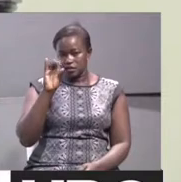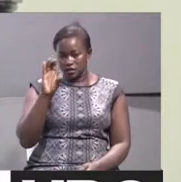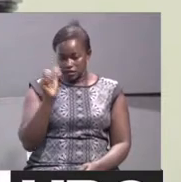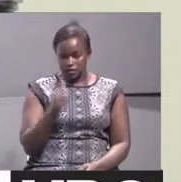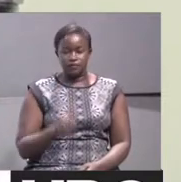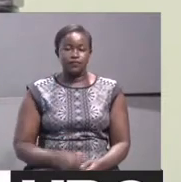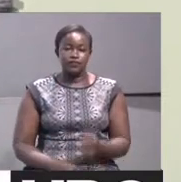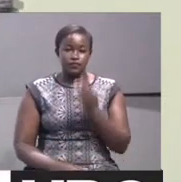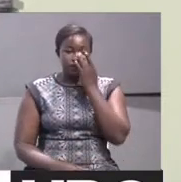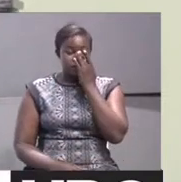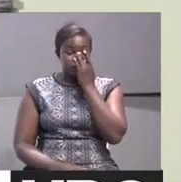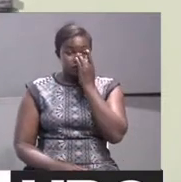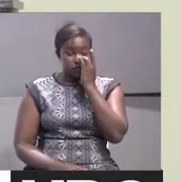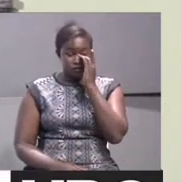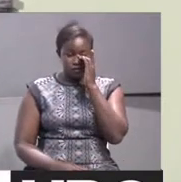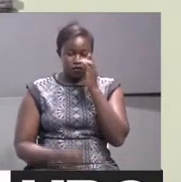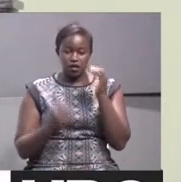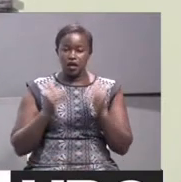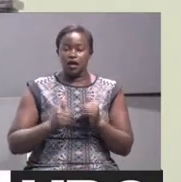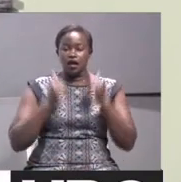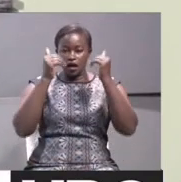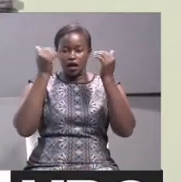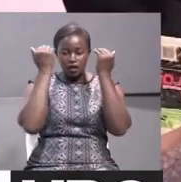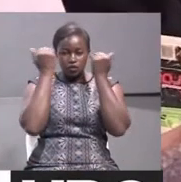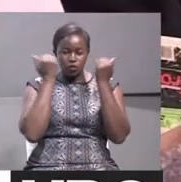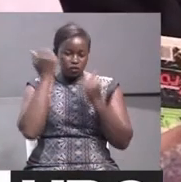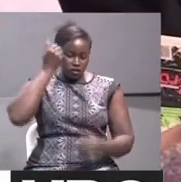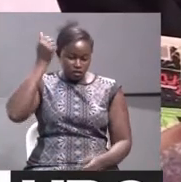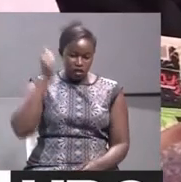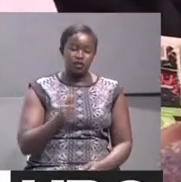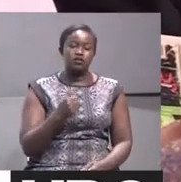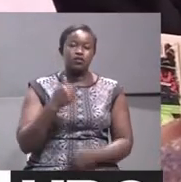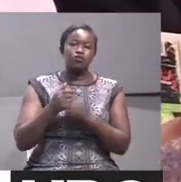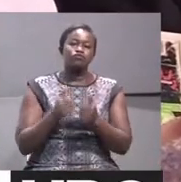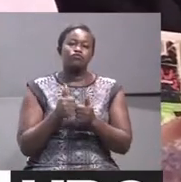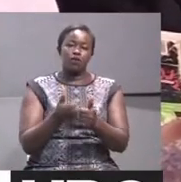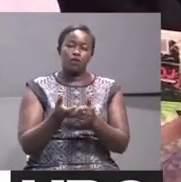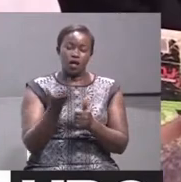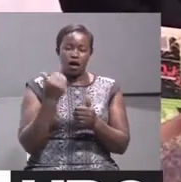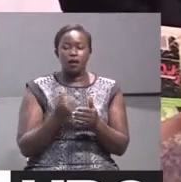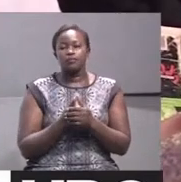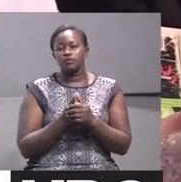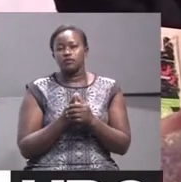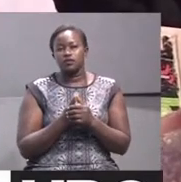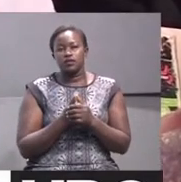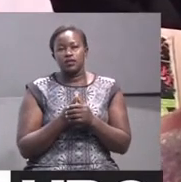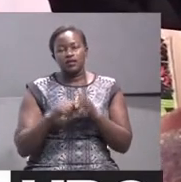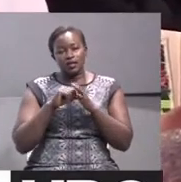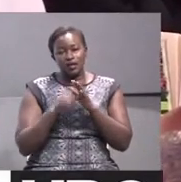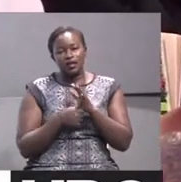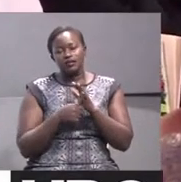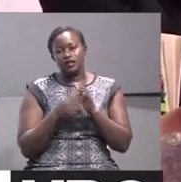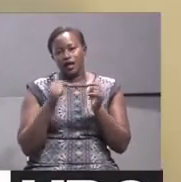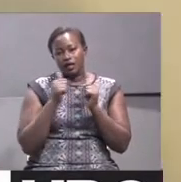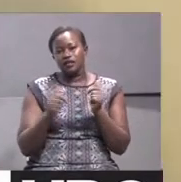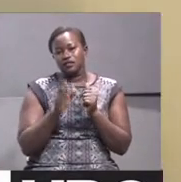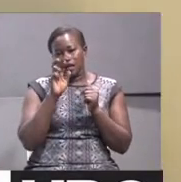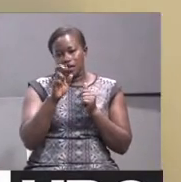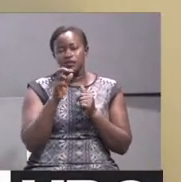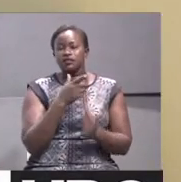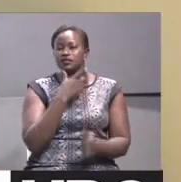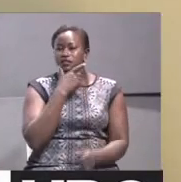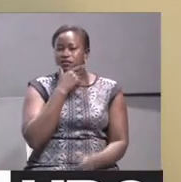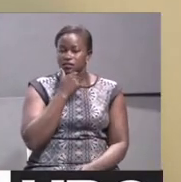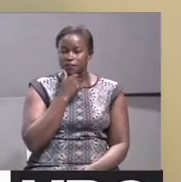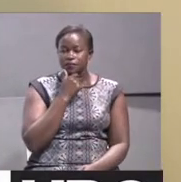Judge Alex Ajiji of High Court Criminal Division is presiding over the murder case of Susan Magara. The case against 8 suspects. The